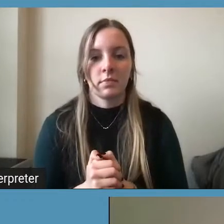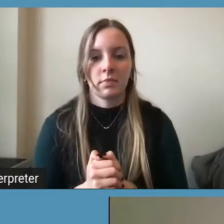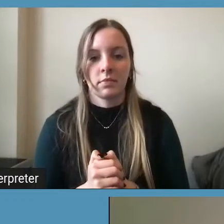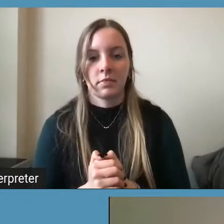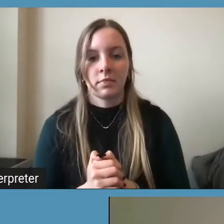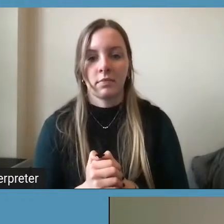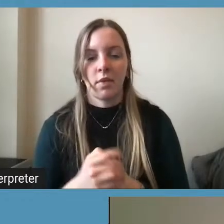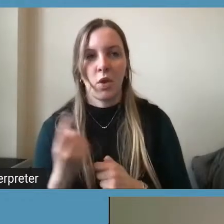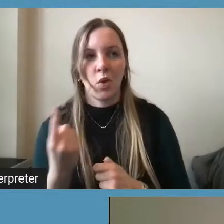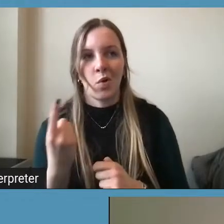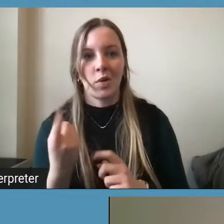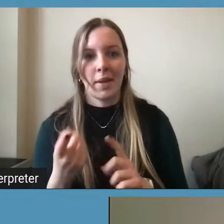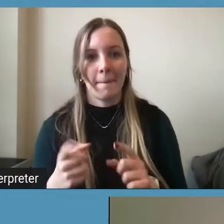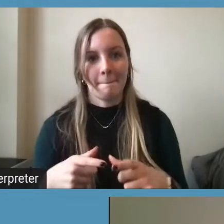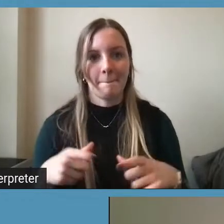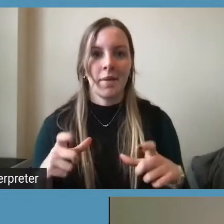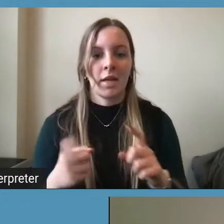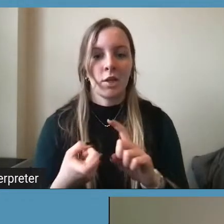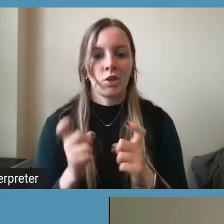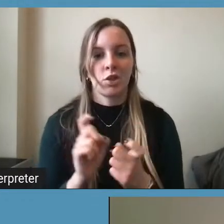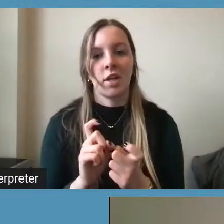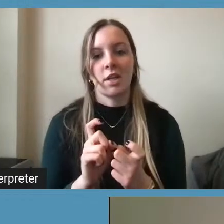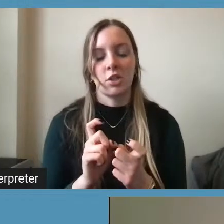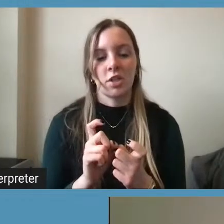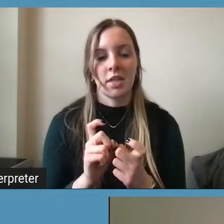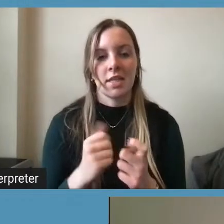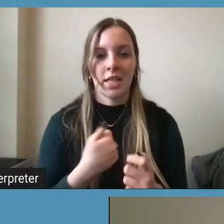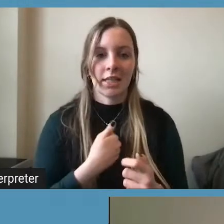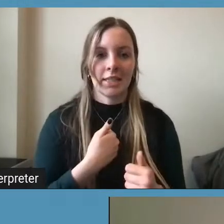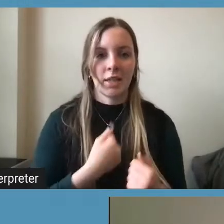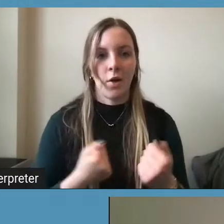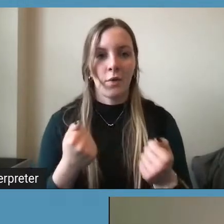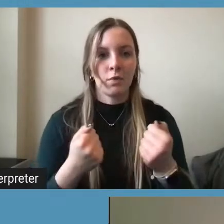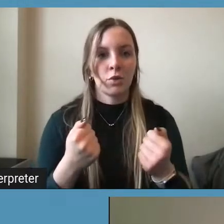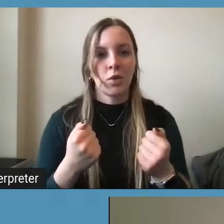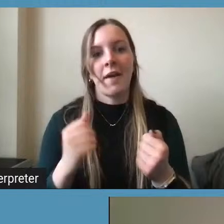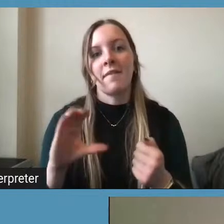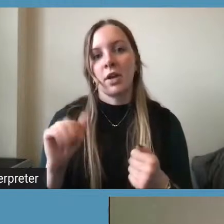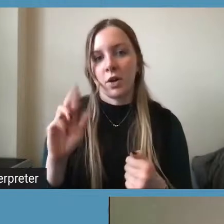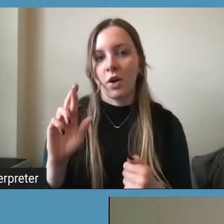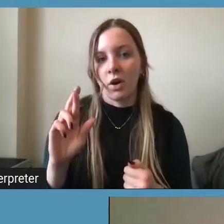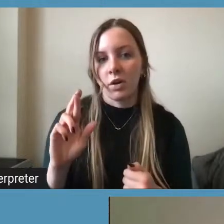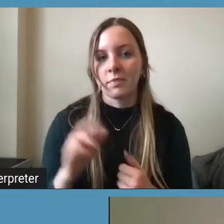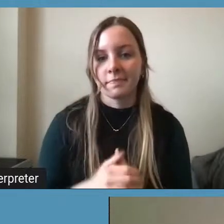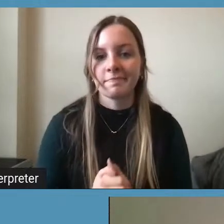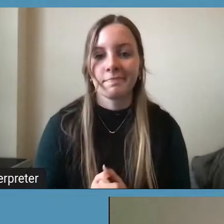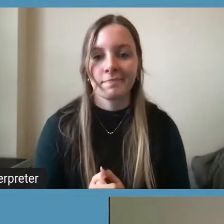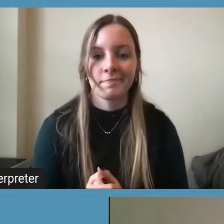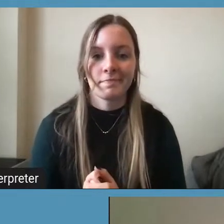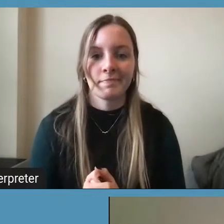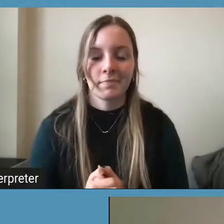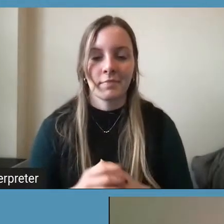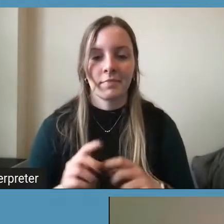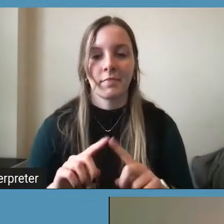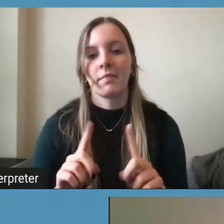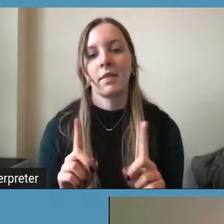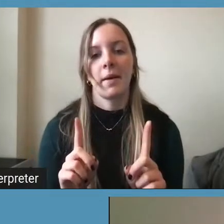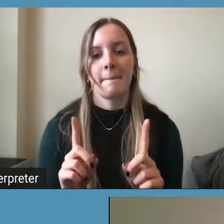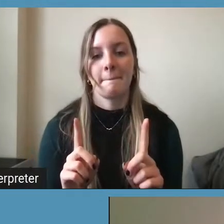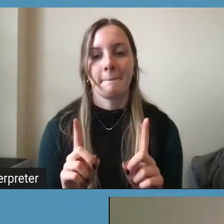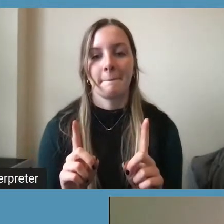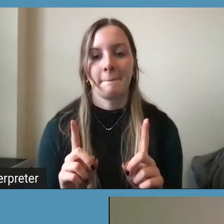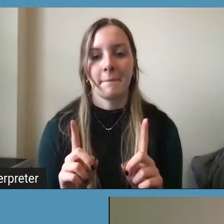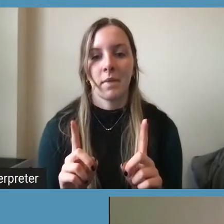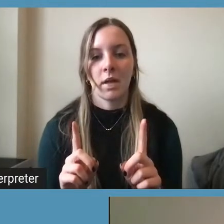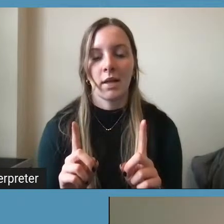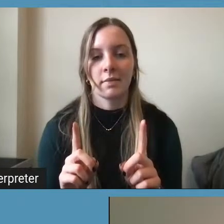cars. So there's really quick systems that do very, very low resolution, but can track like what's happening. So if